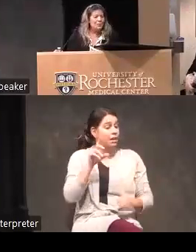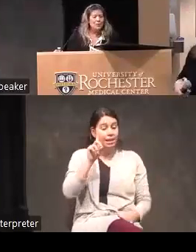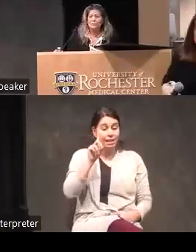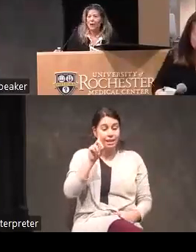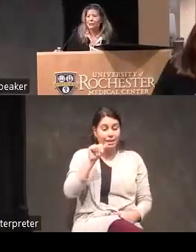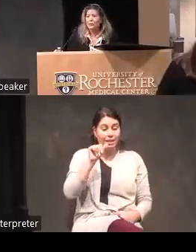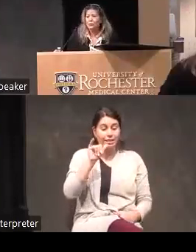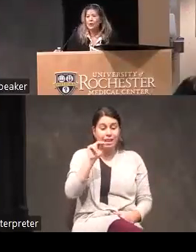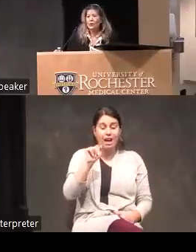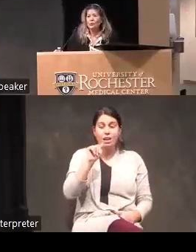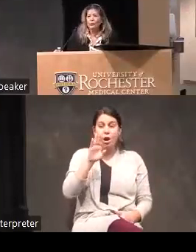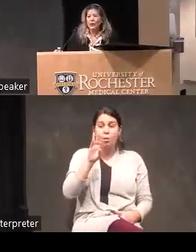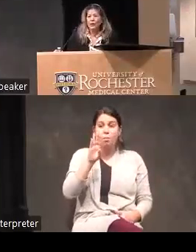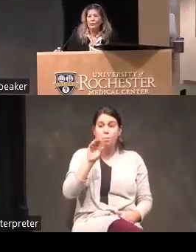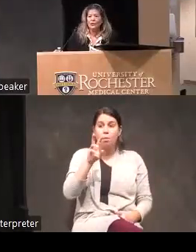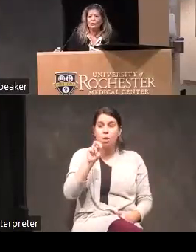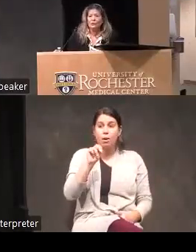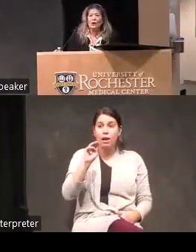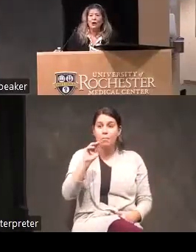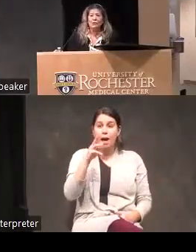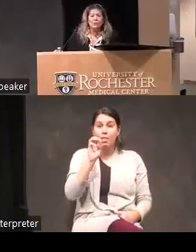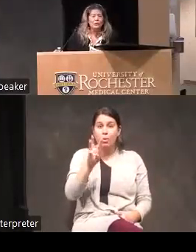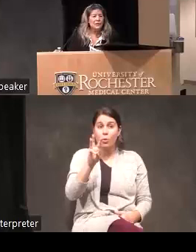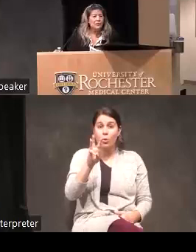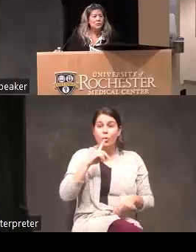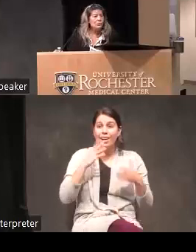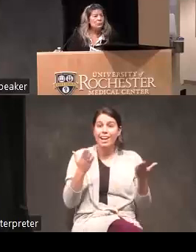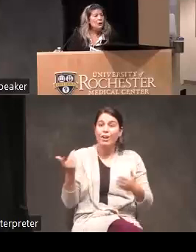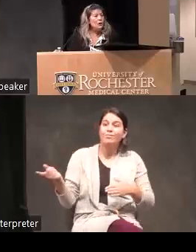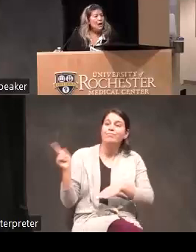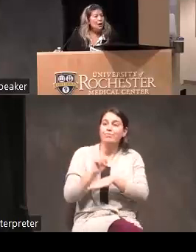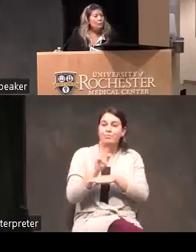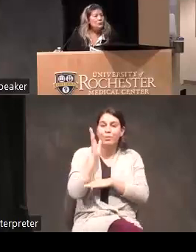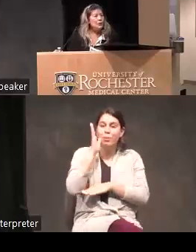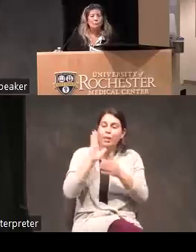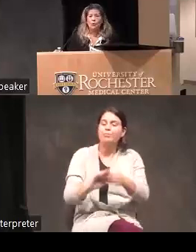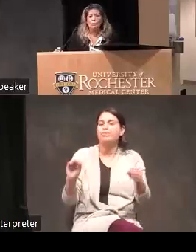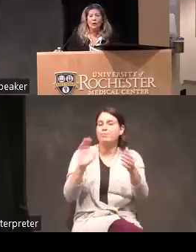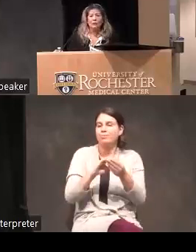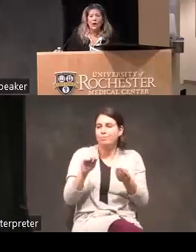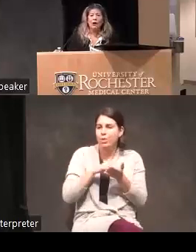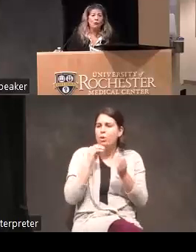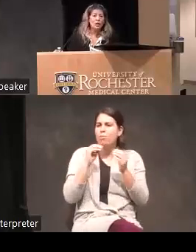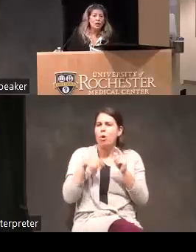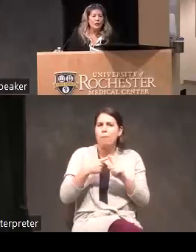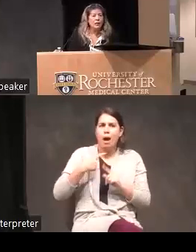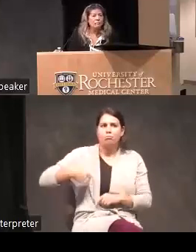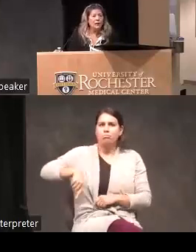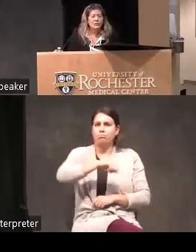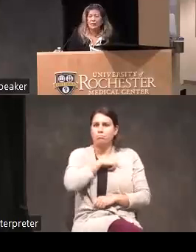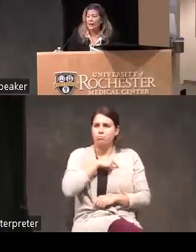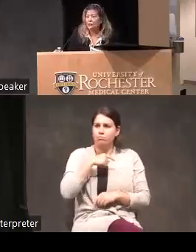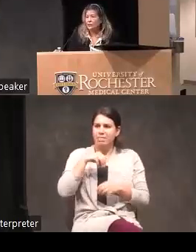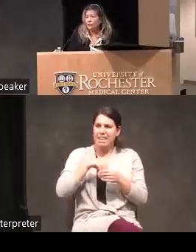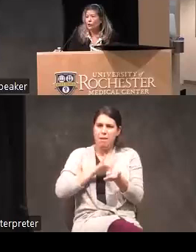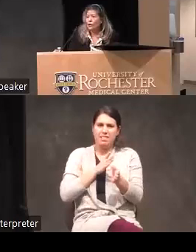Dayna Bowen Matthew, who really is here to talk to us and to help us learn more about how we in